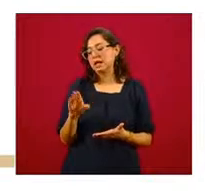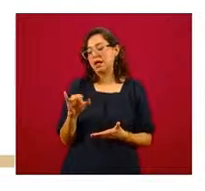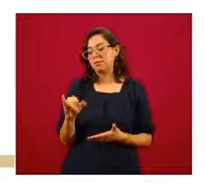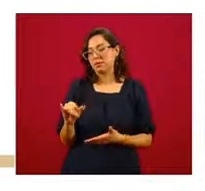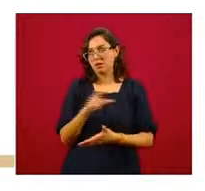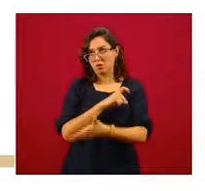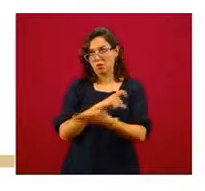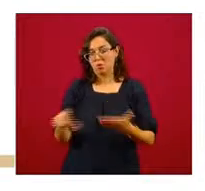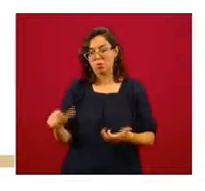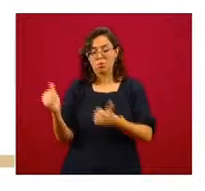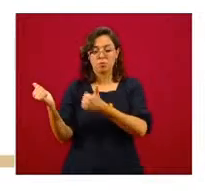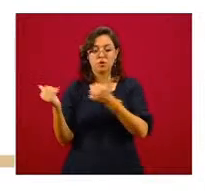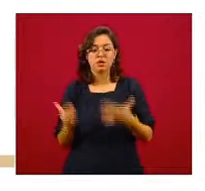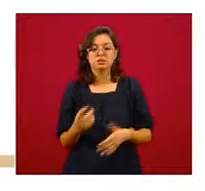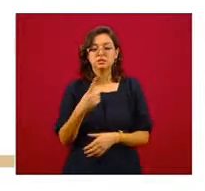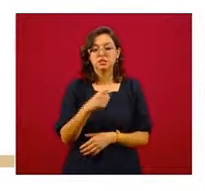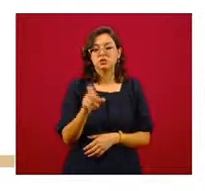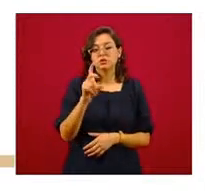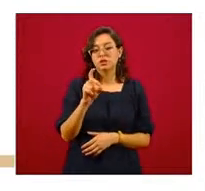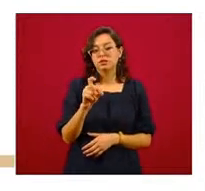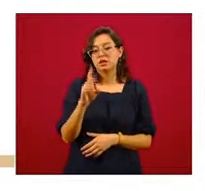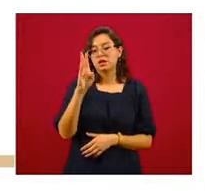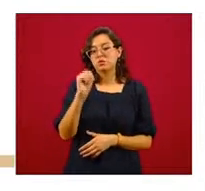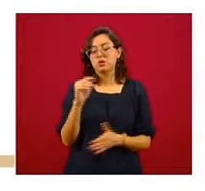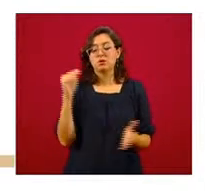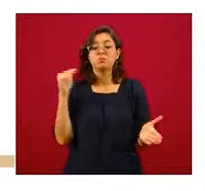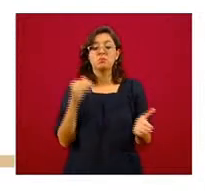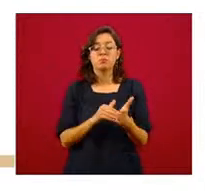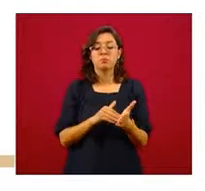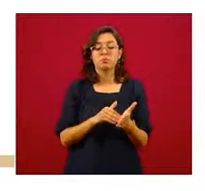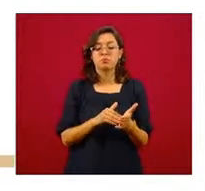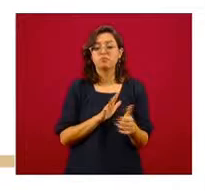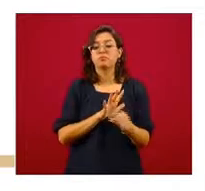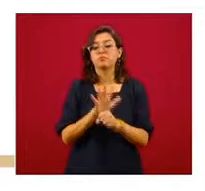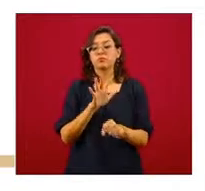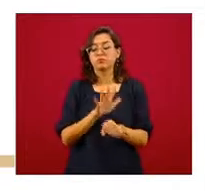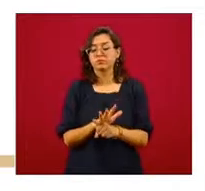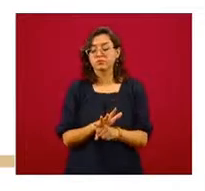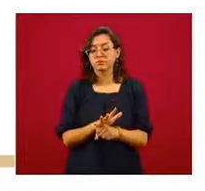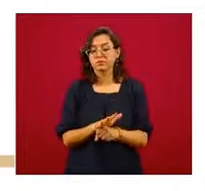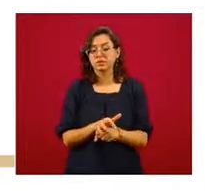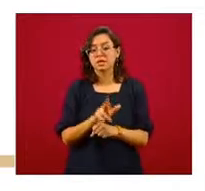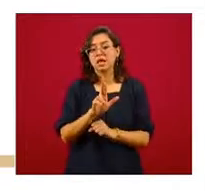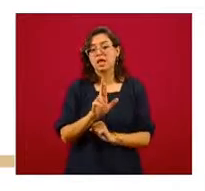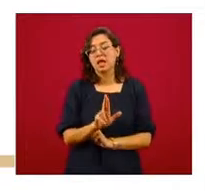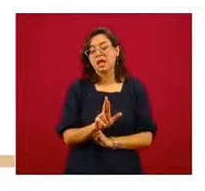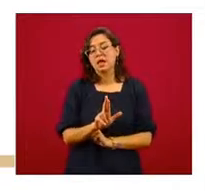inside consolidated purchase, and